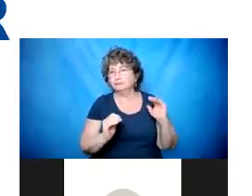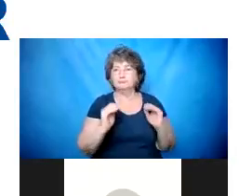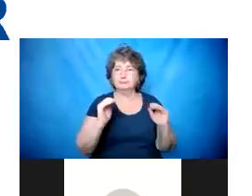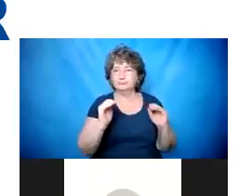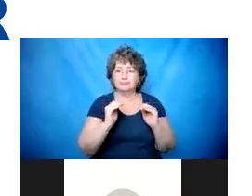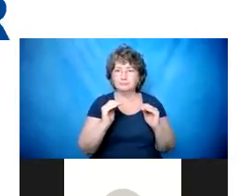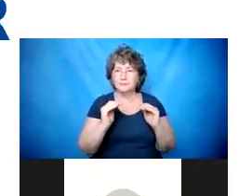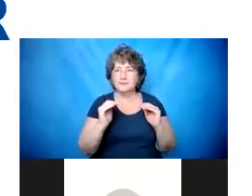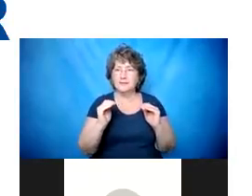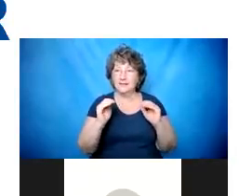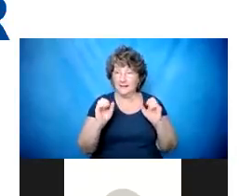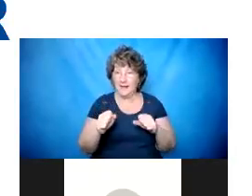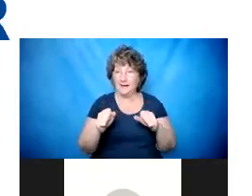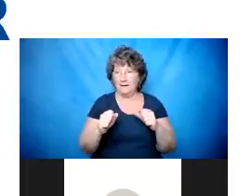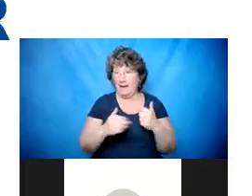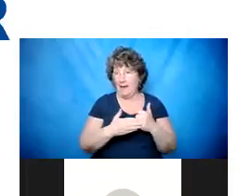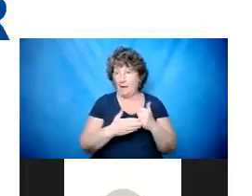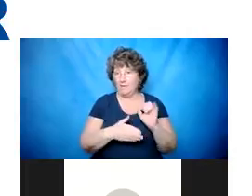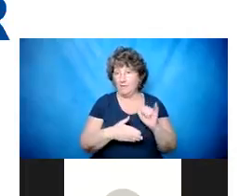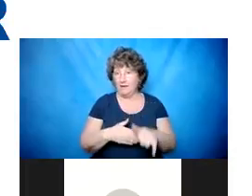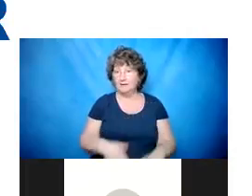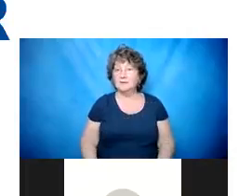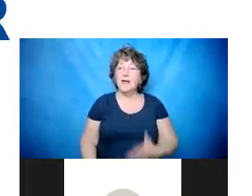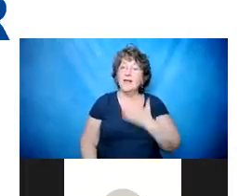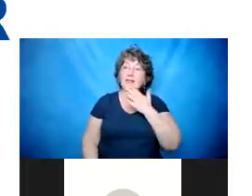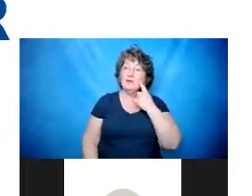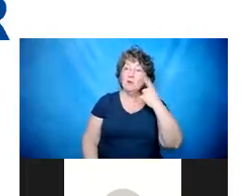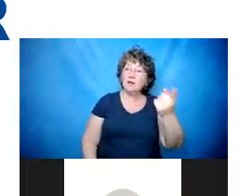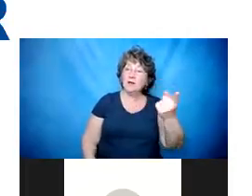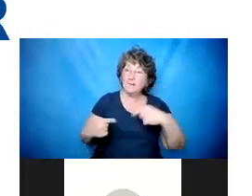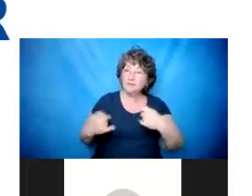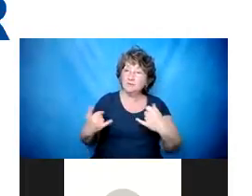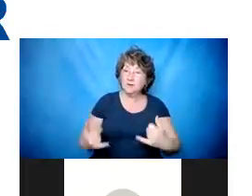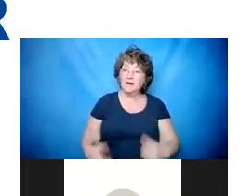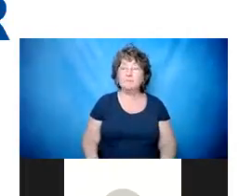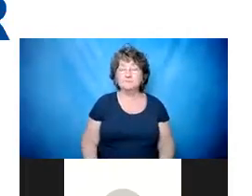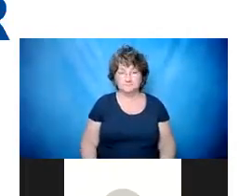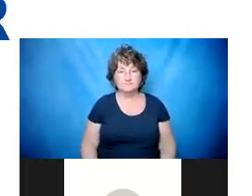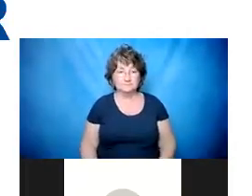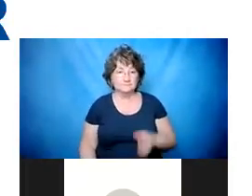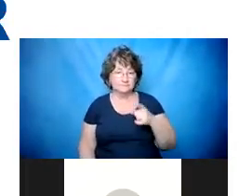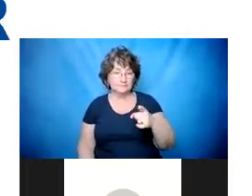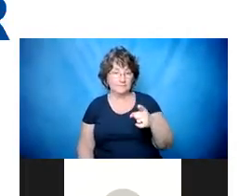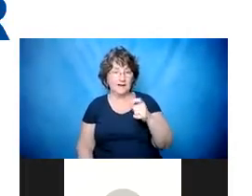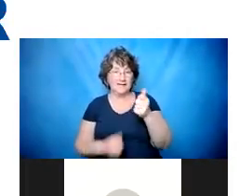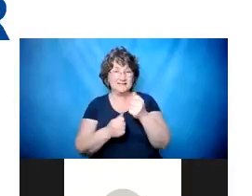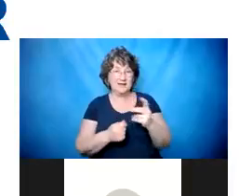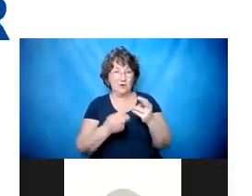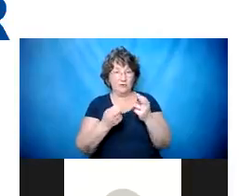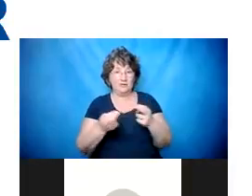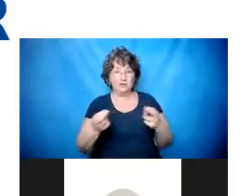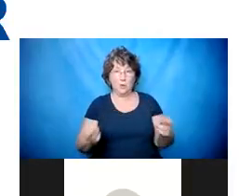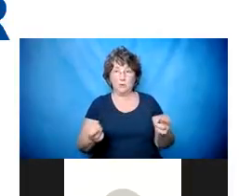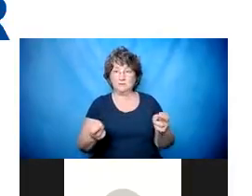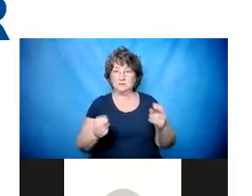so much for being here today. Also, we have a couple of resource slides here. This slide has resources that were